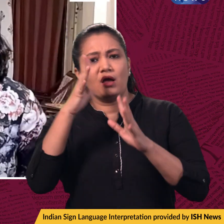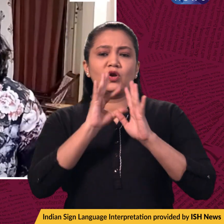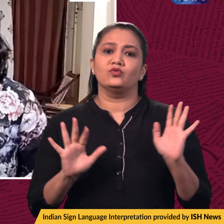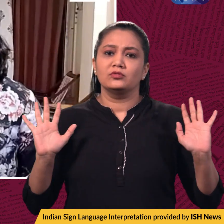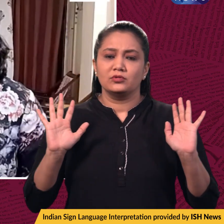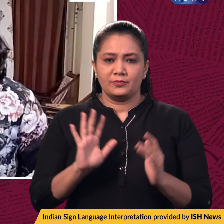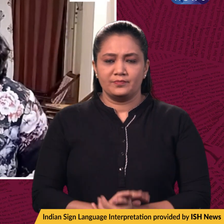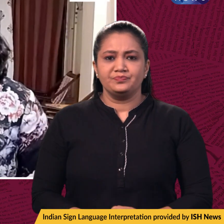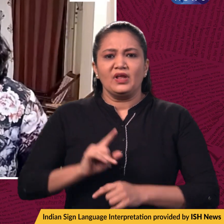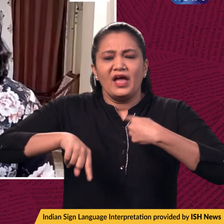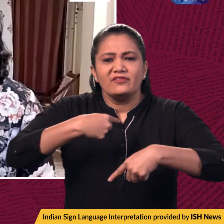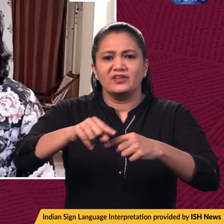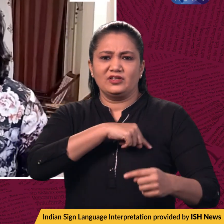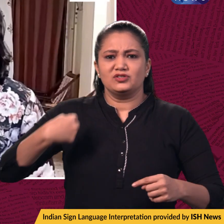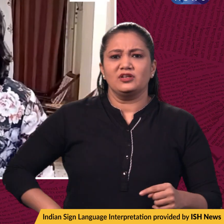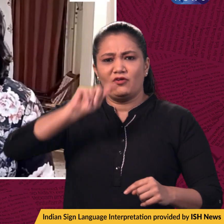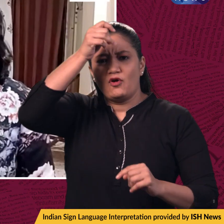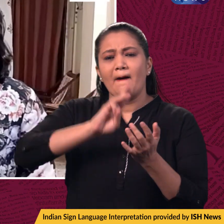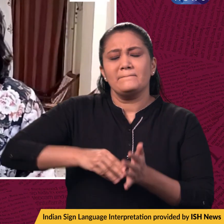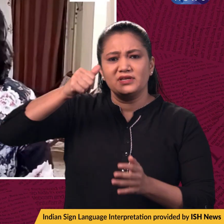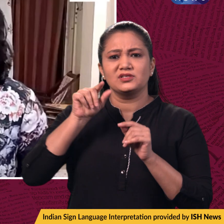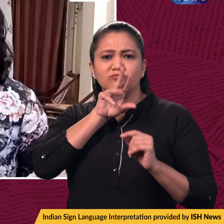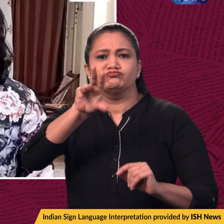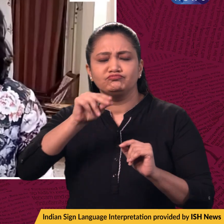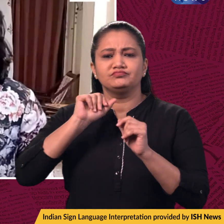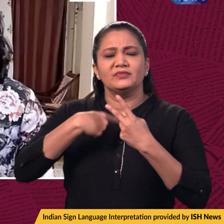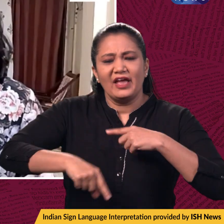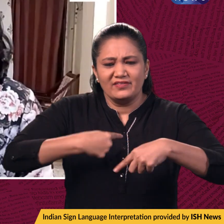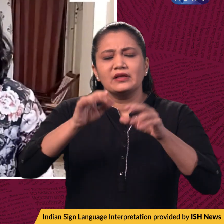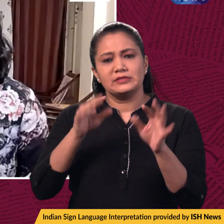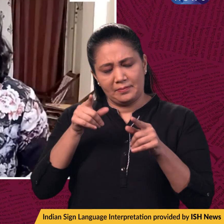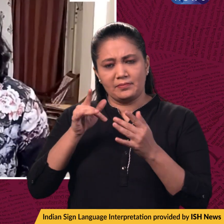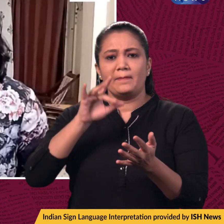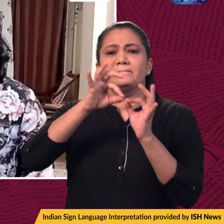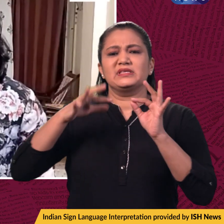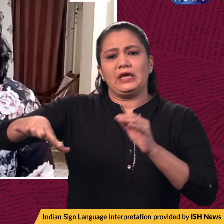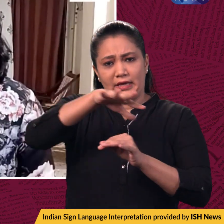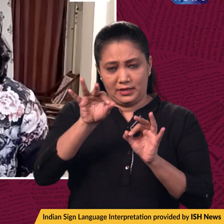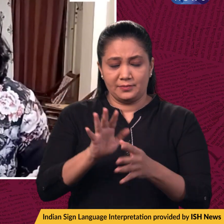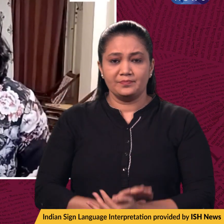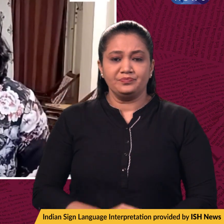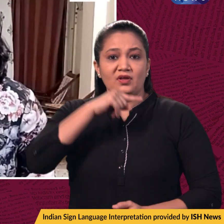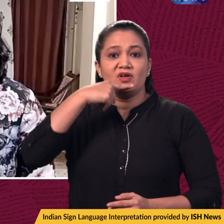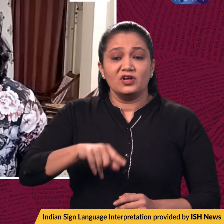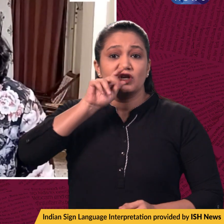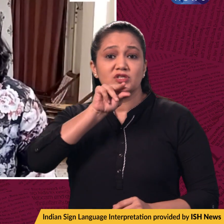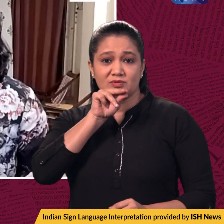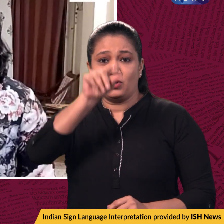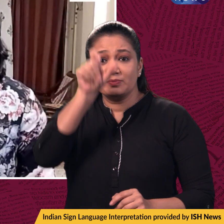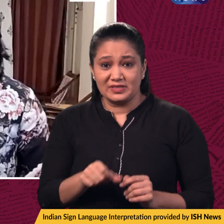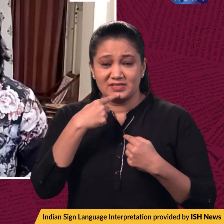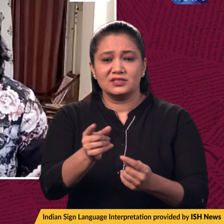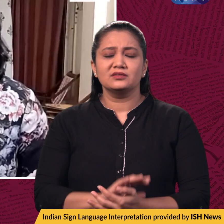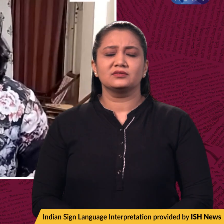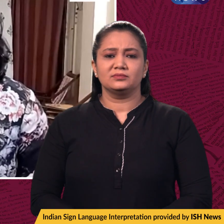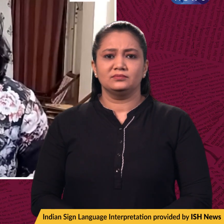these comments came during a regular Chinese foreign ministry briefing in Beijing. In the meantime, Russia's spokesperson